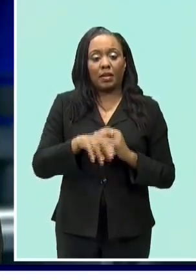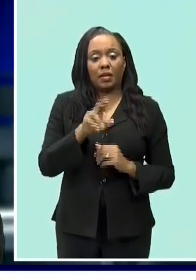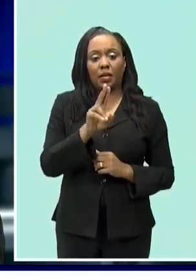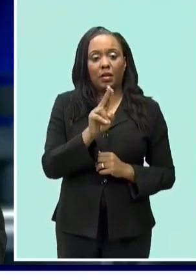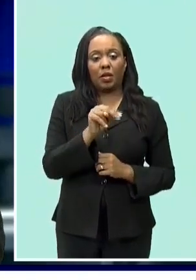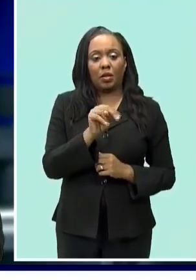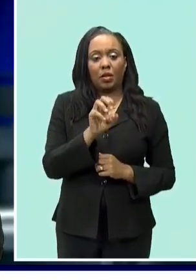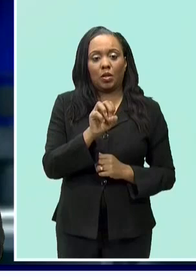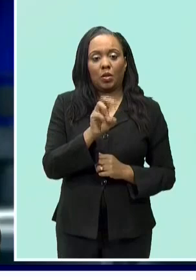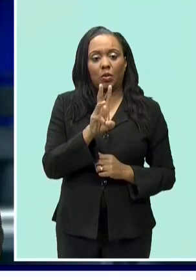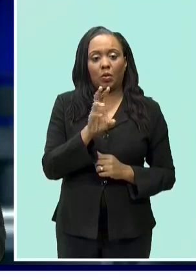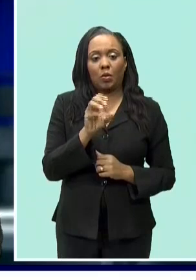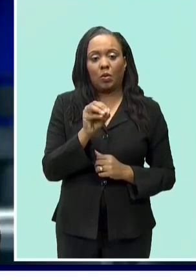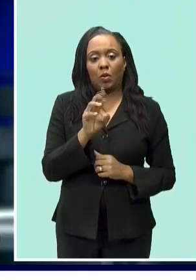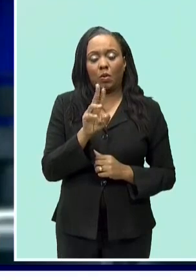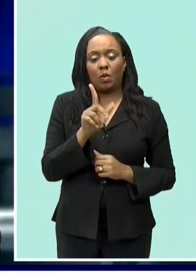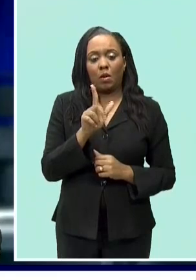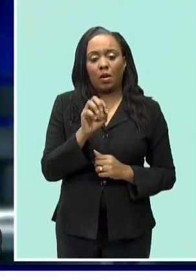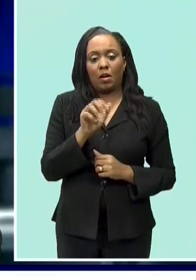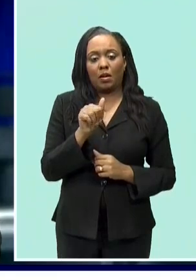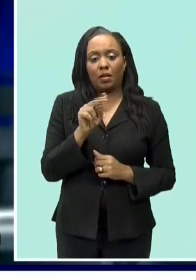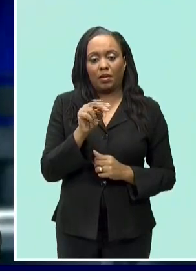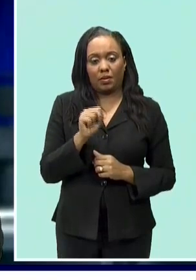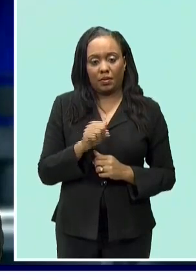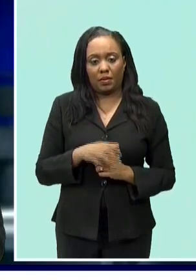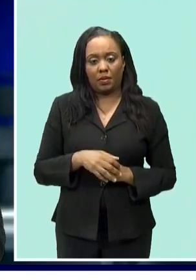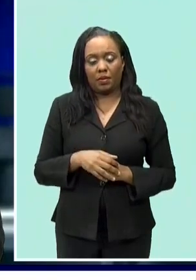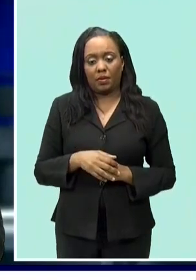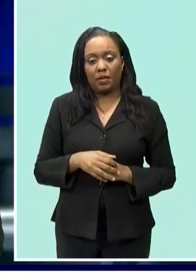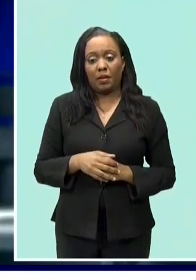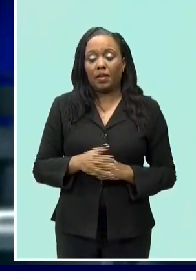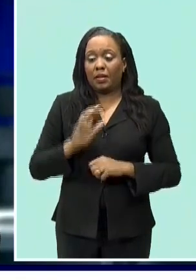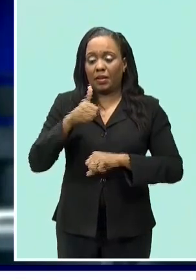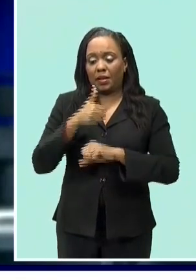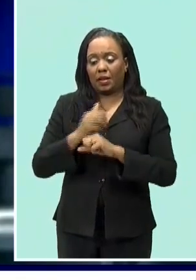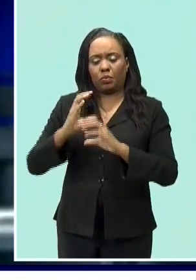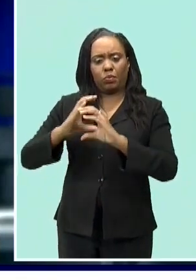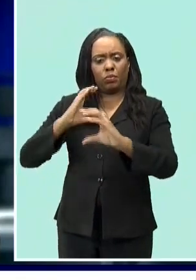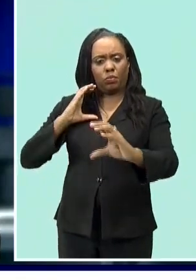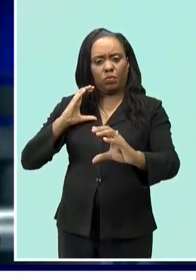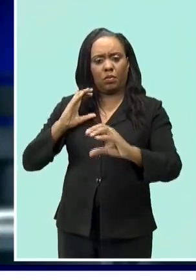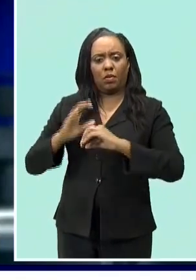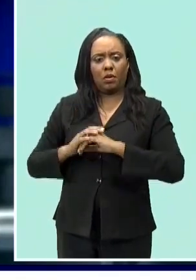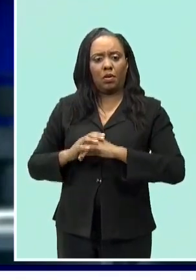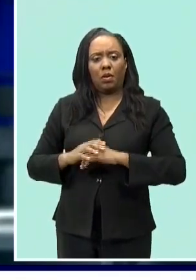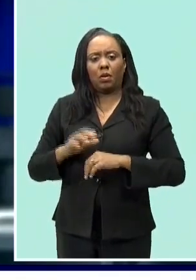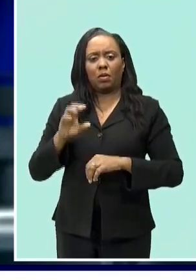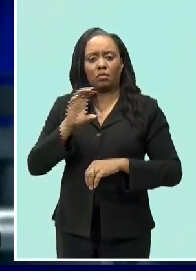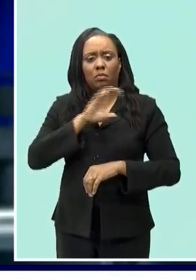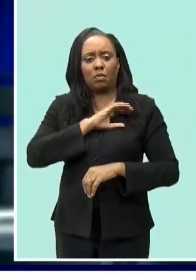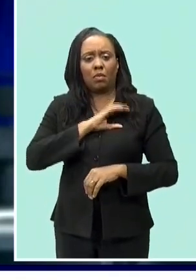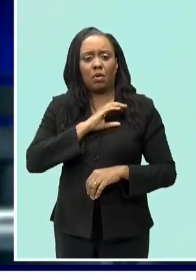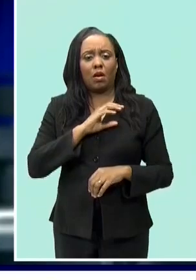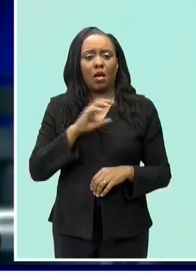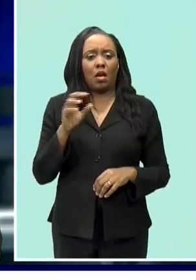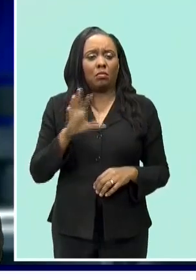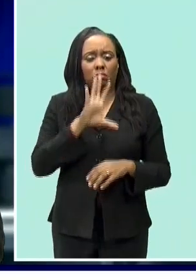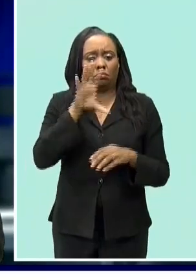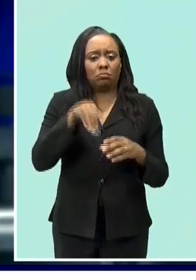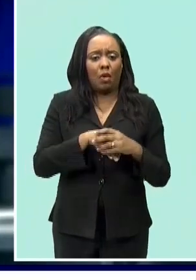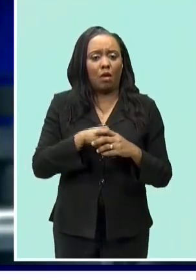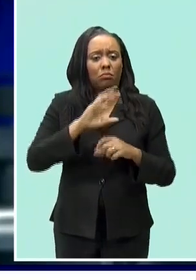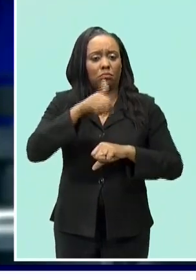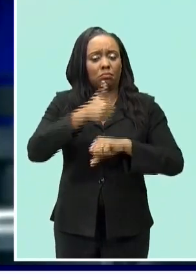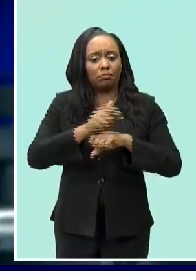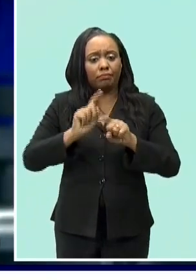Lane area. The Deputy Commissioner noted that since it was there, hard-working officers have been implementing many successful community programs.